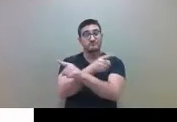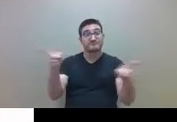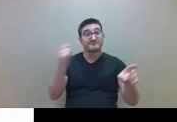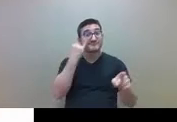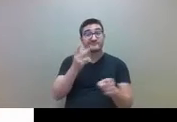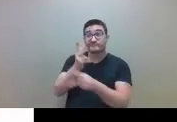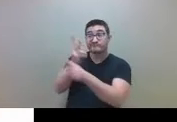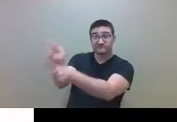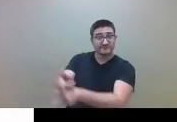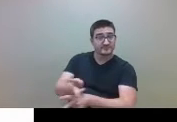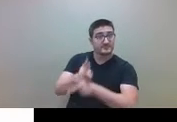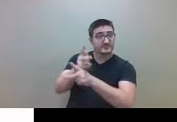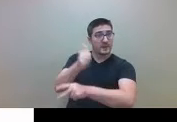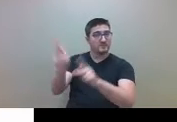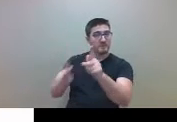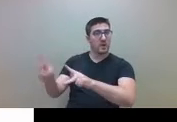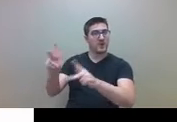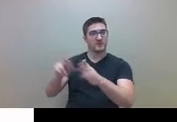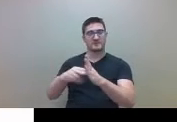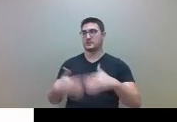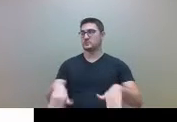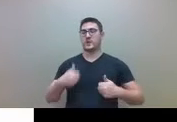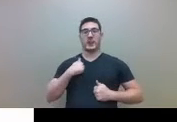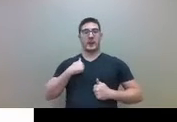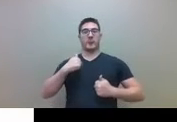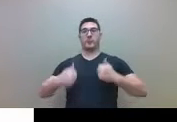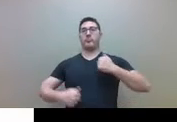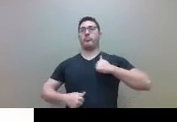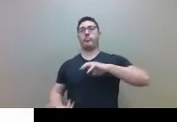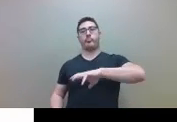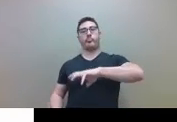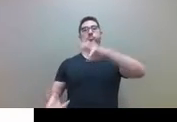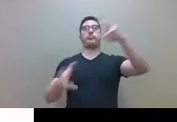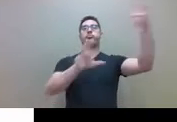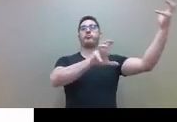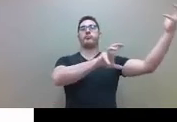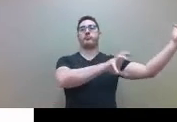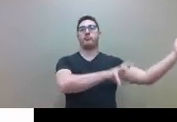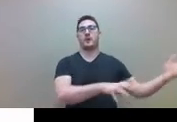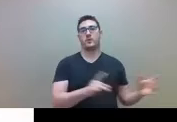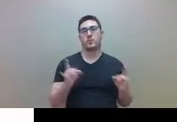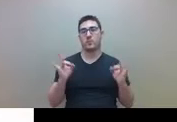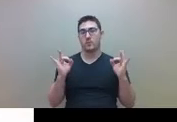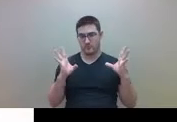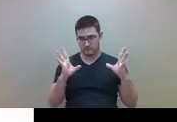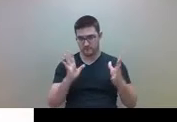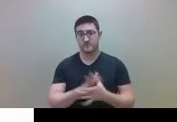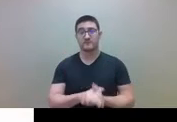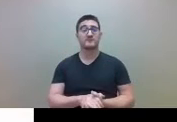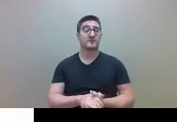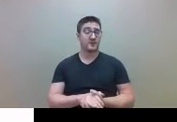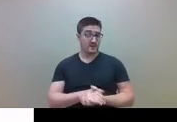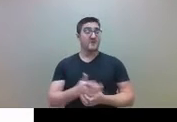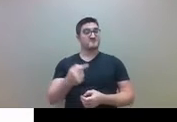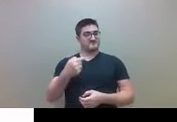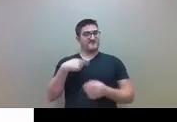creates an imbalance of your life. And throughout this COVID experience, I was running the